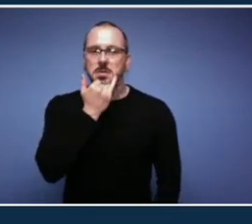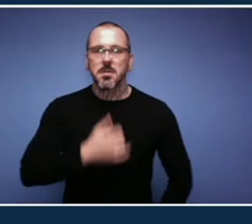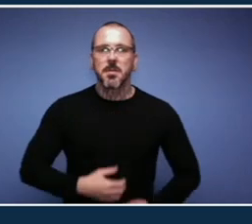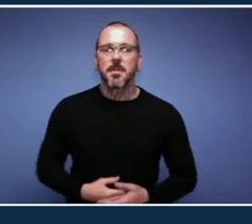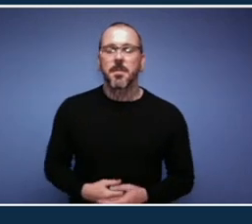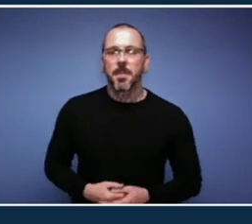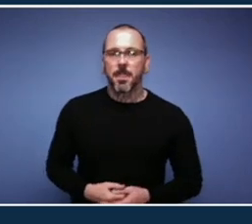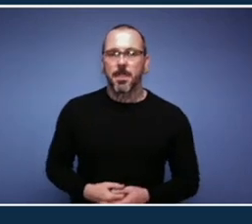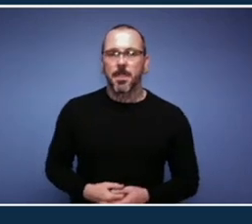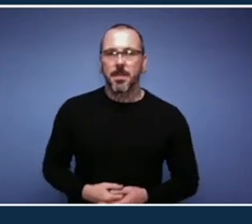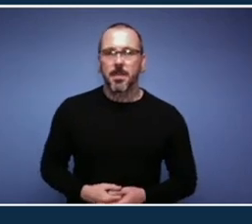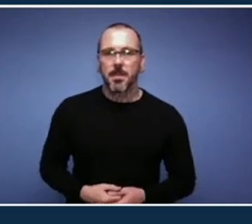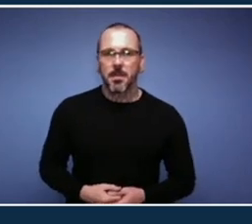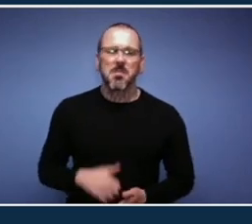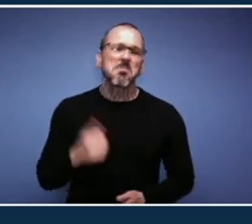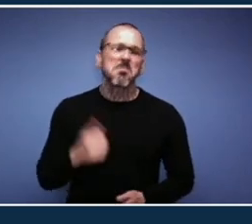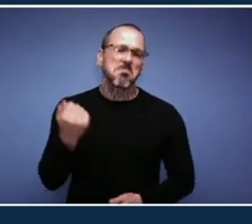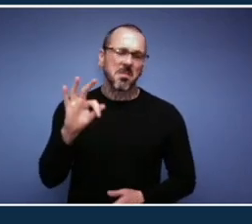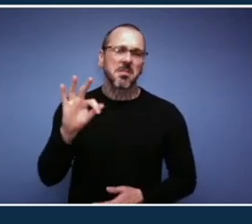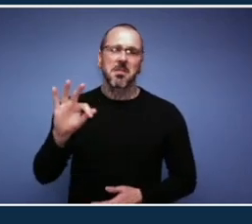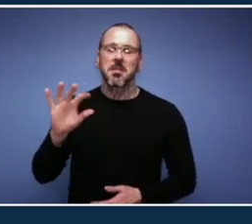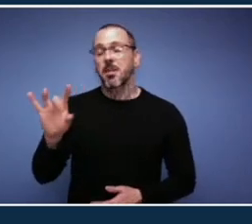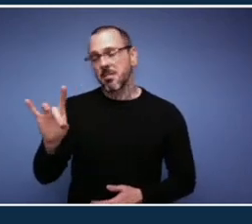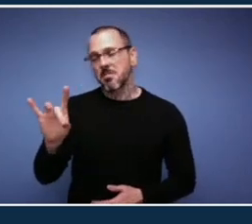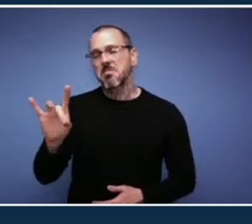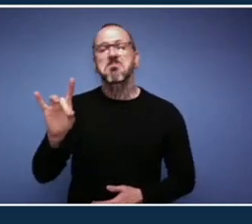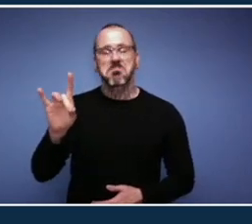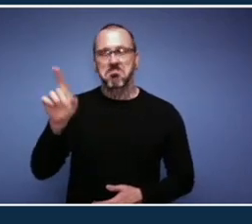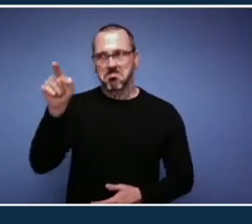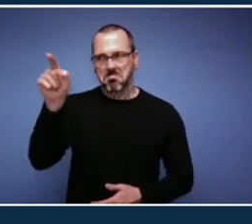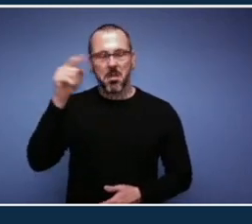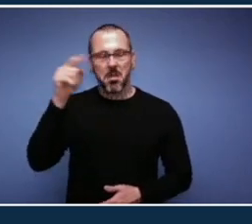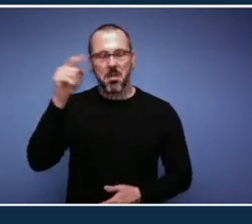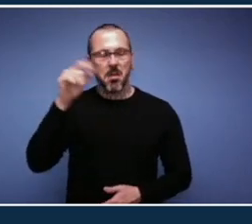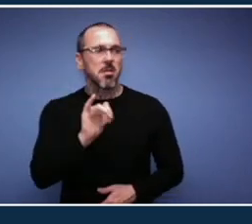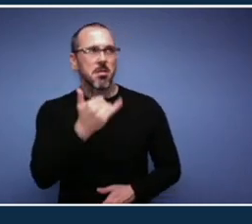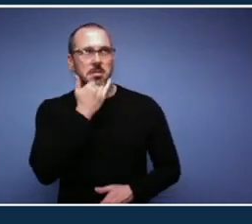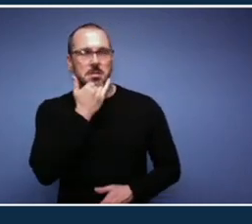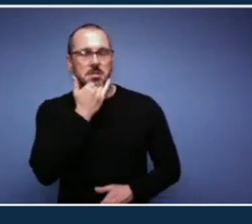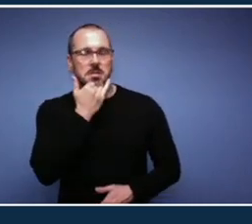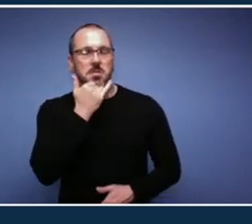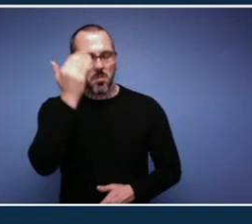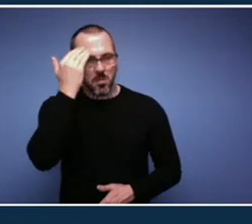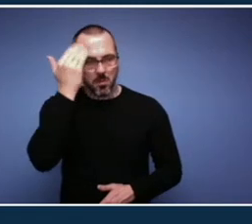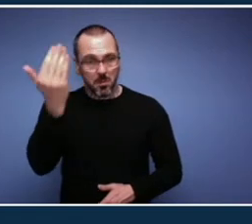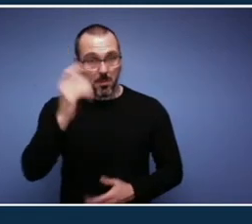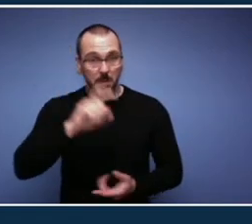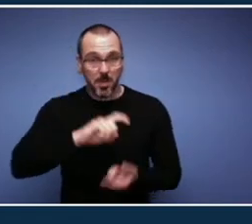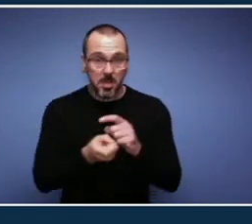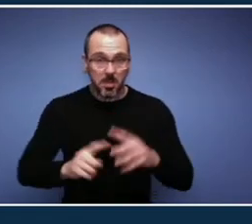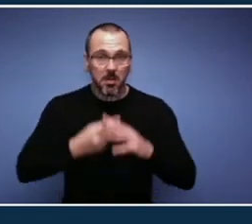wrong, and they still didn't change it. So had they done what they needed to do in the first place,